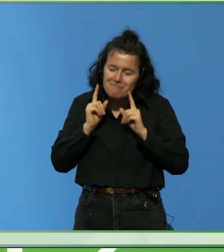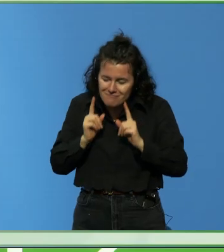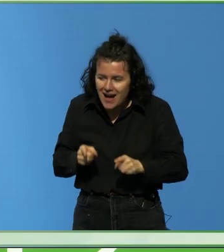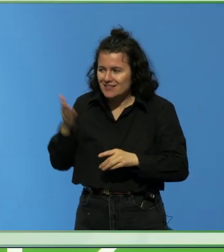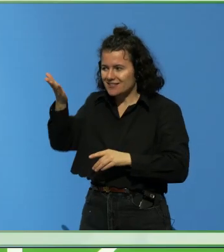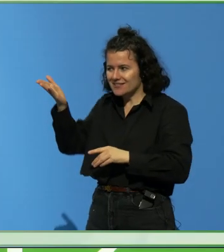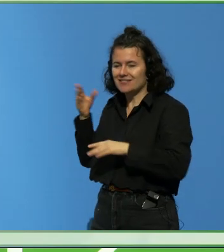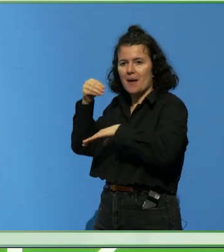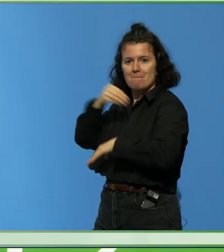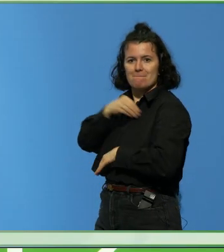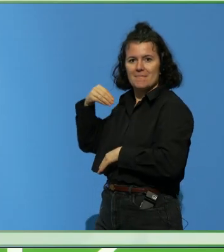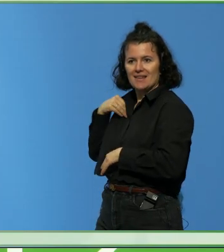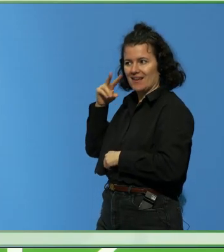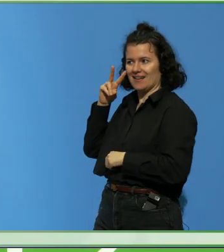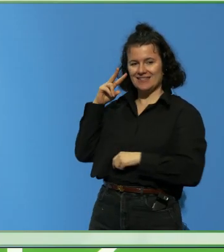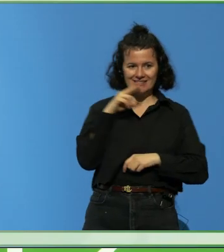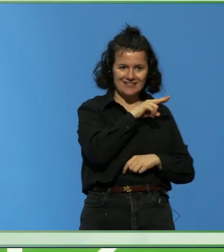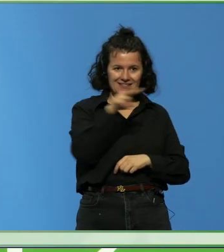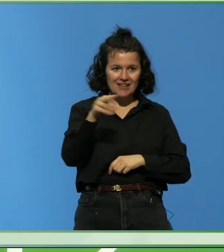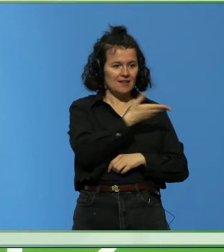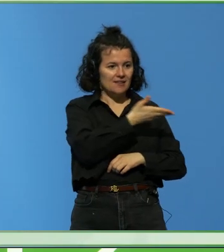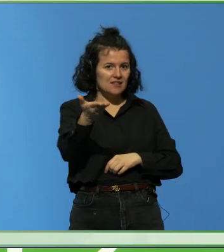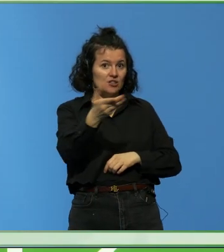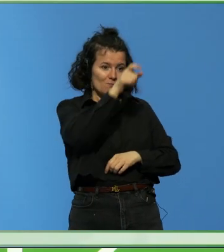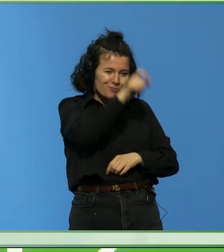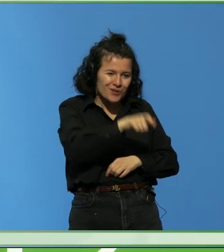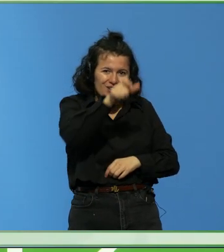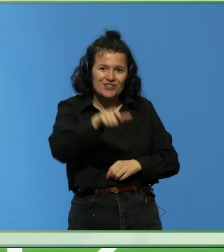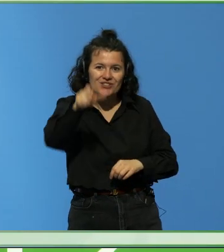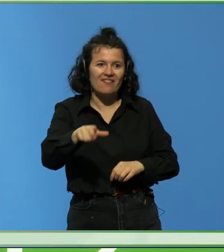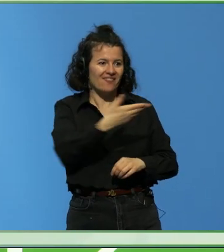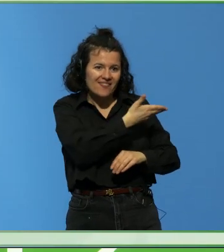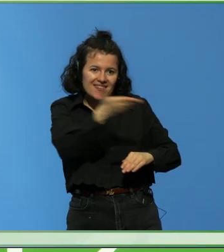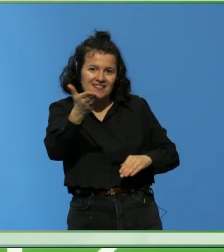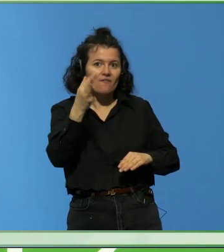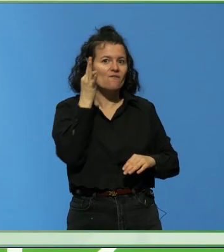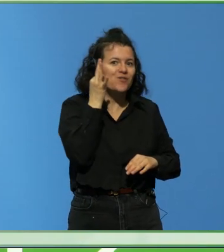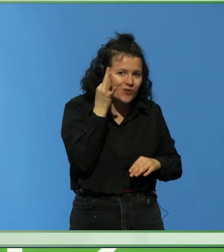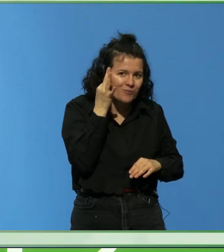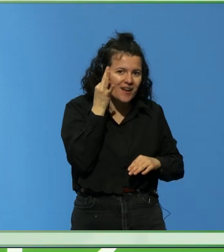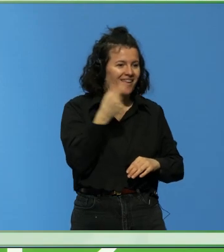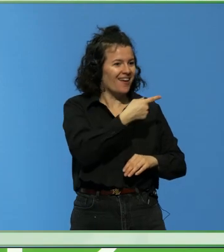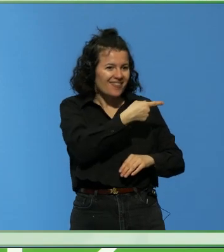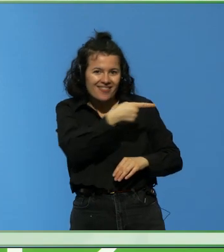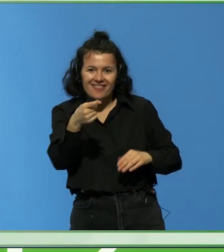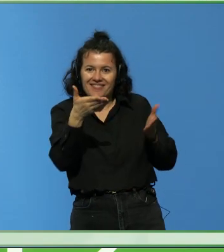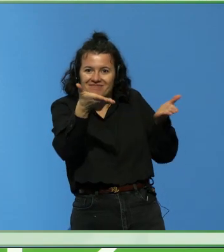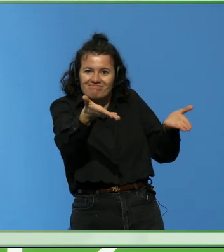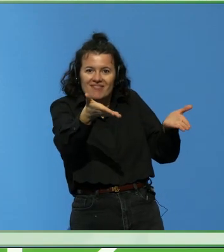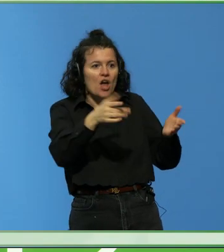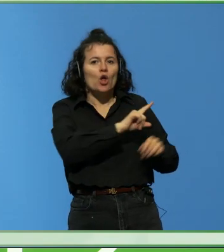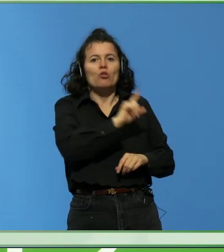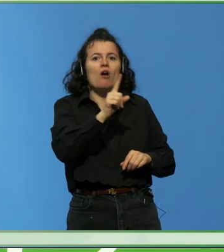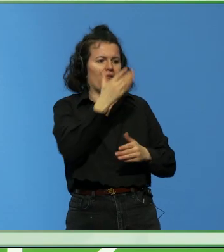and not a disabled individual. And of course, it is important that we train our professionals so